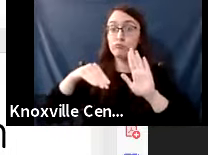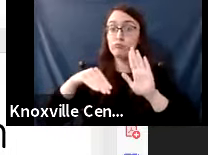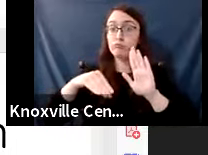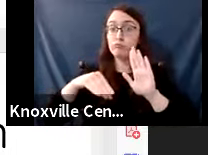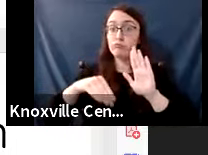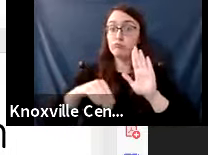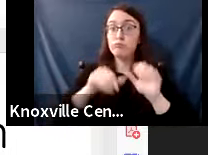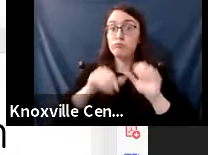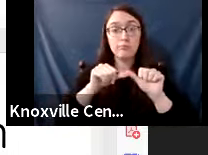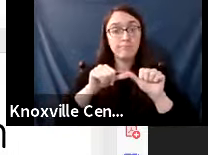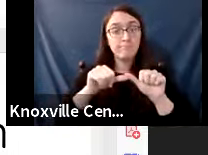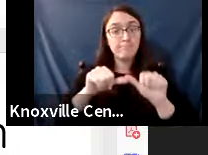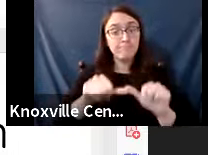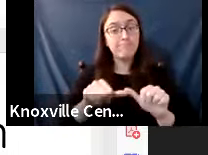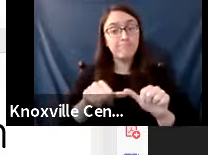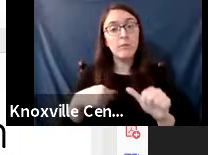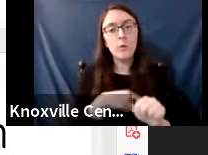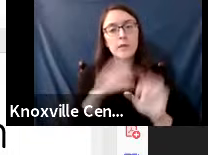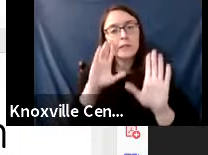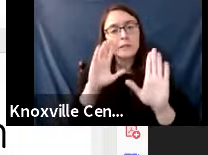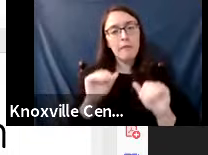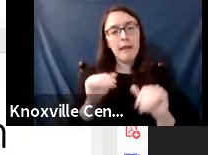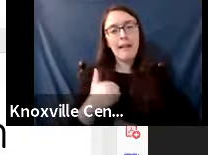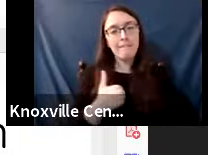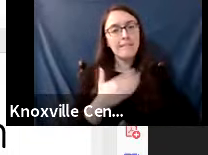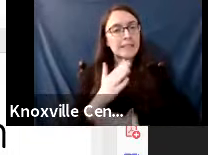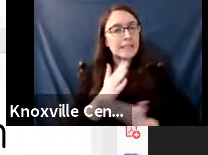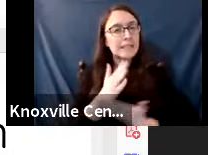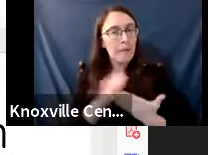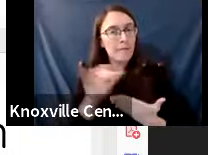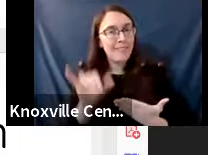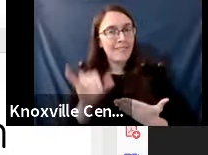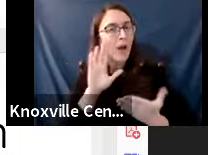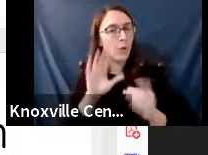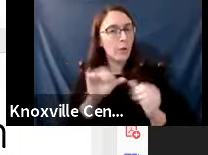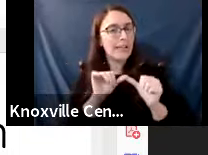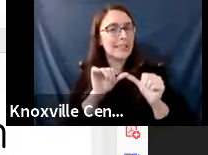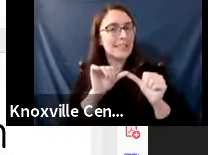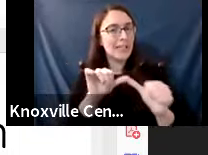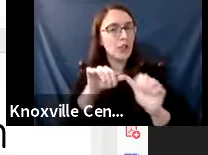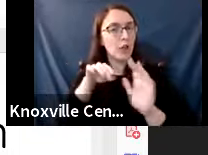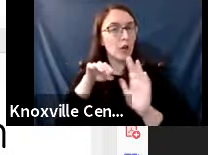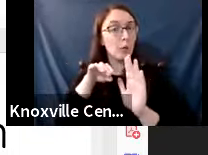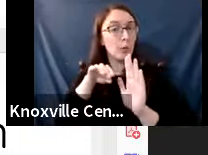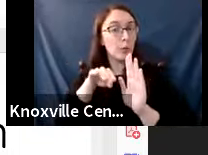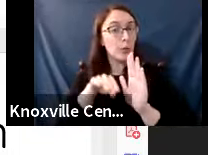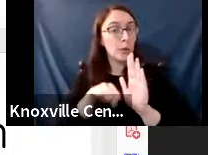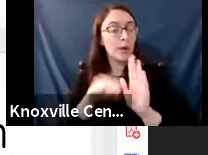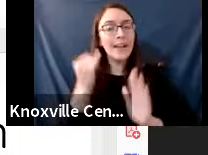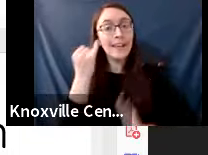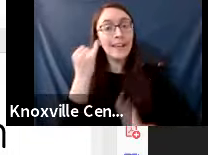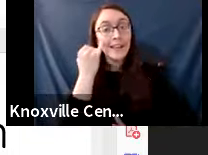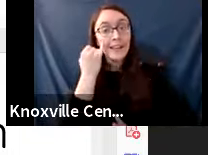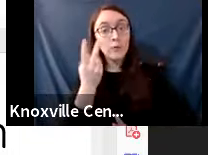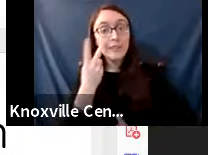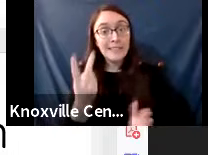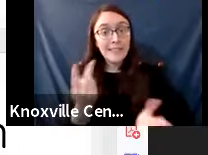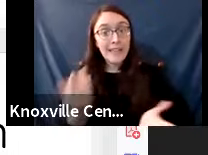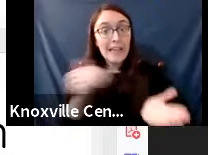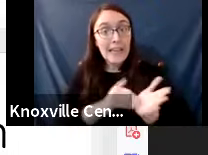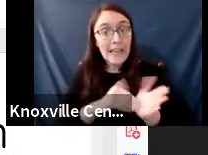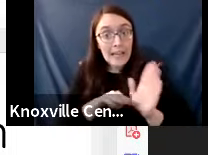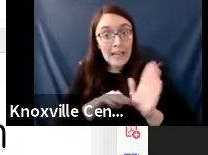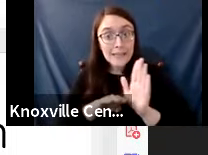would expect there to be some degree of that to continue. And if we do see another spike, and I think it's entirely possible that we